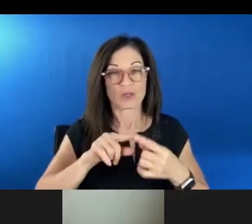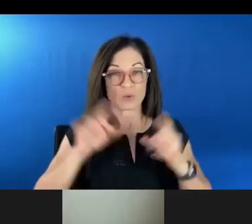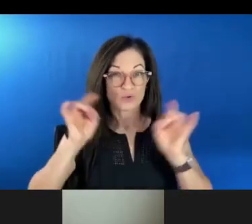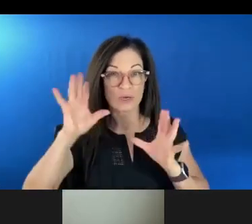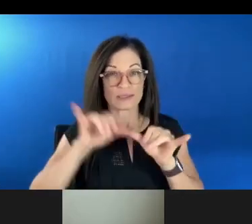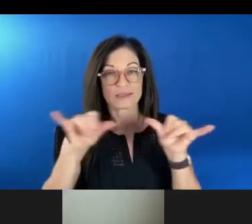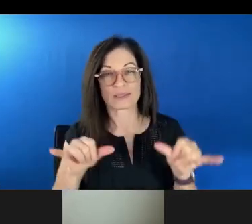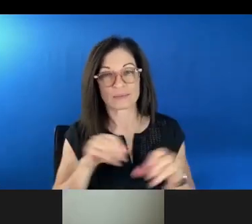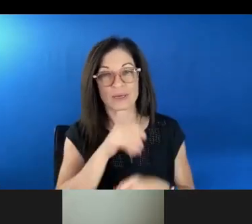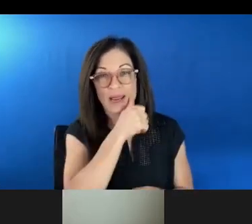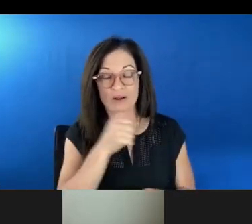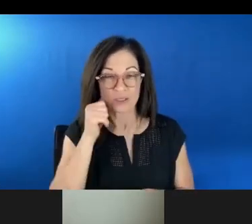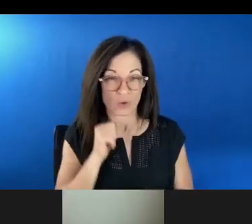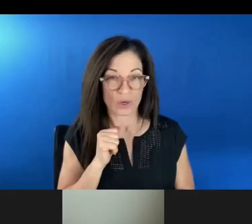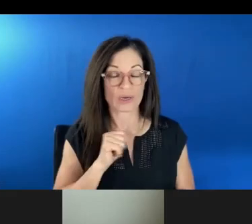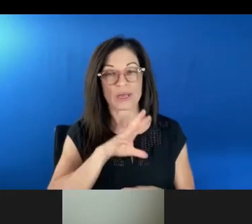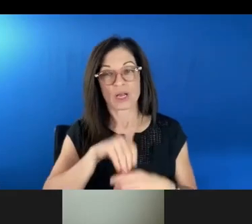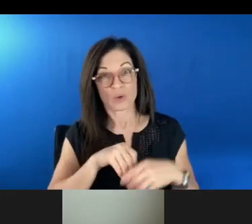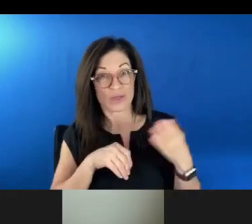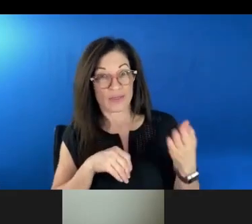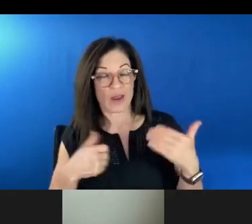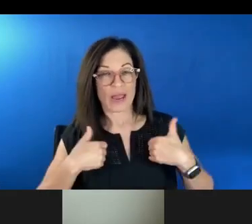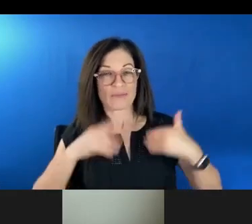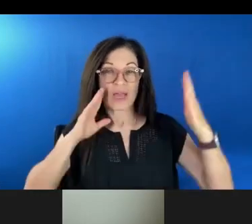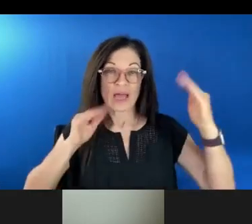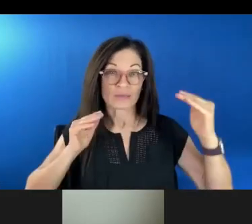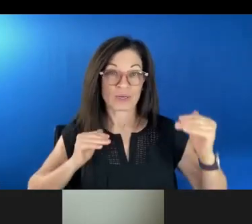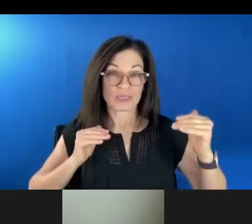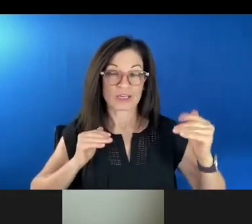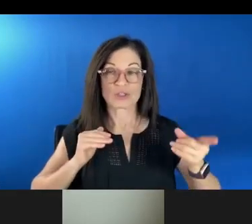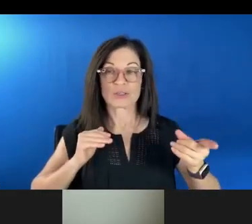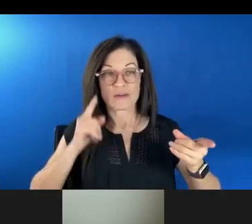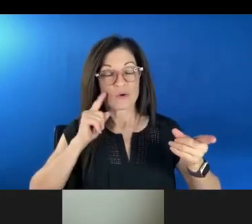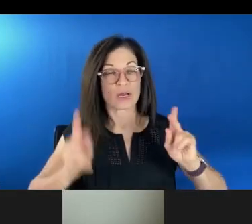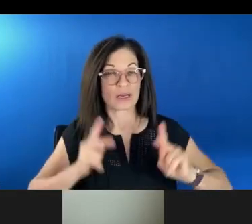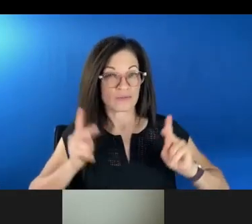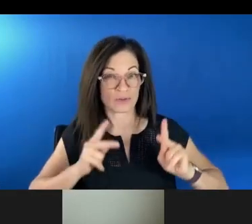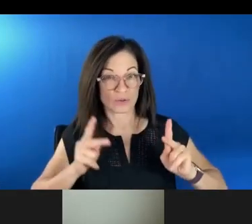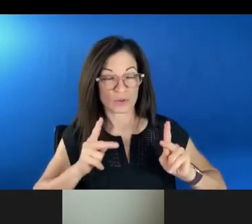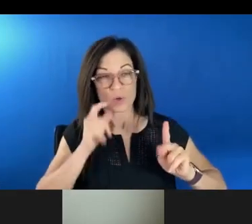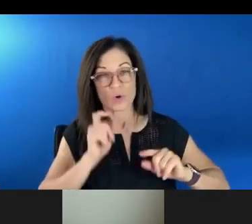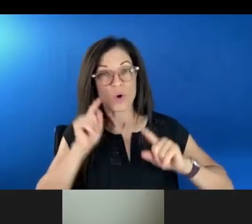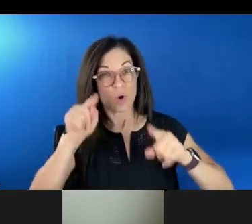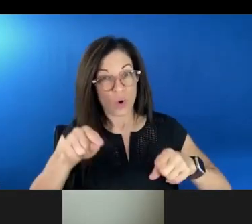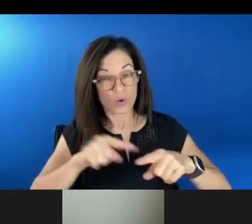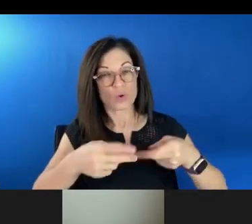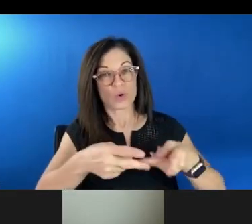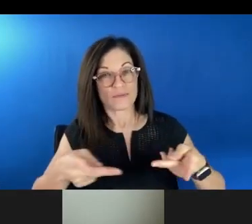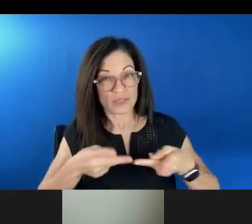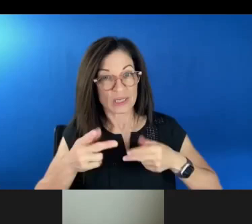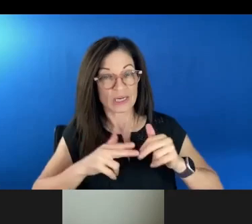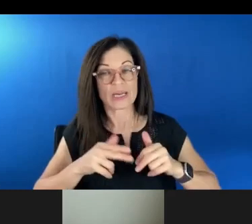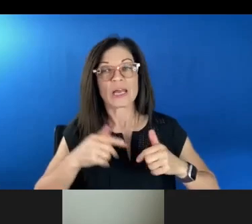system in Arizona. Included in there is the expectation that for individuals that are going to a facility, that there be